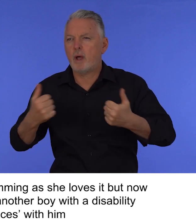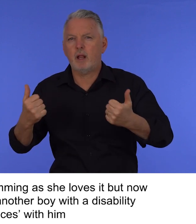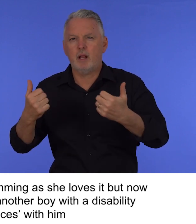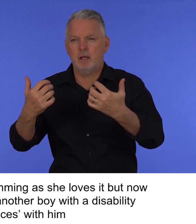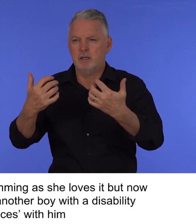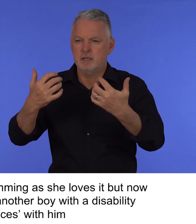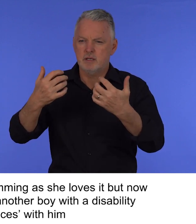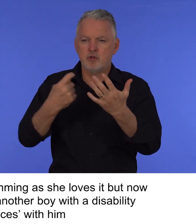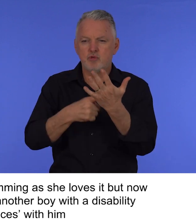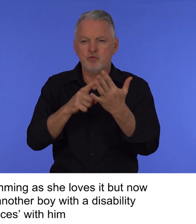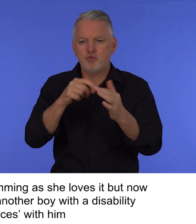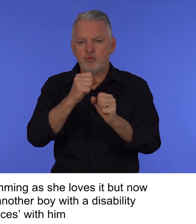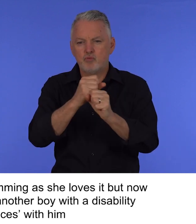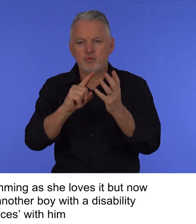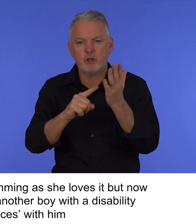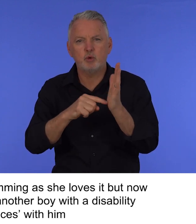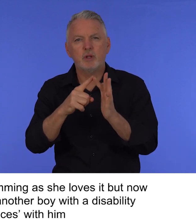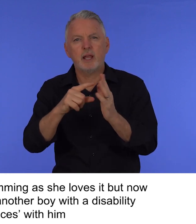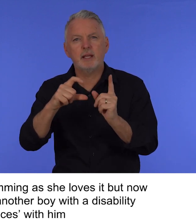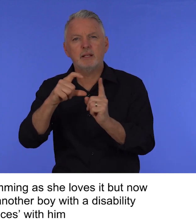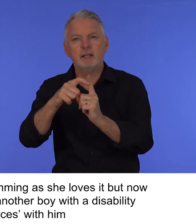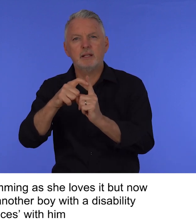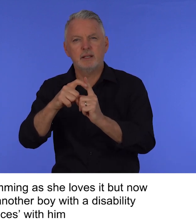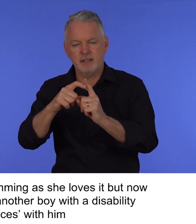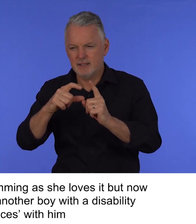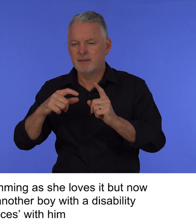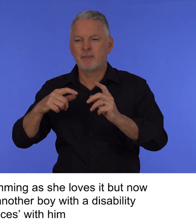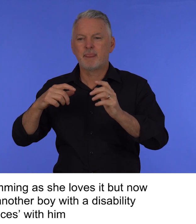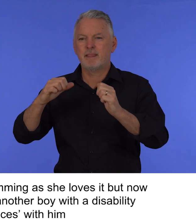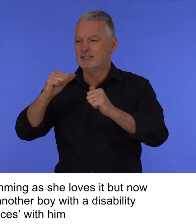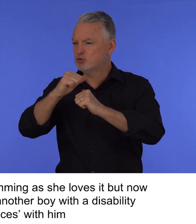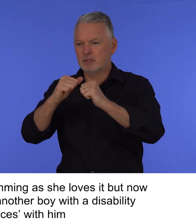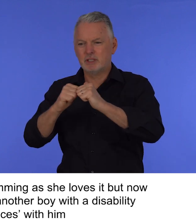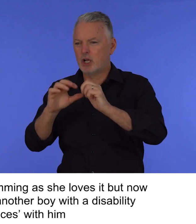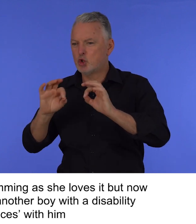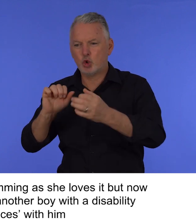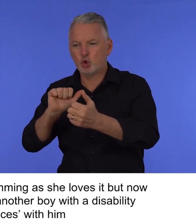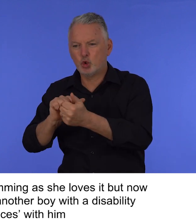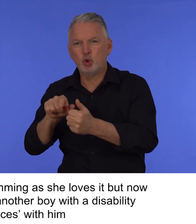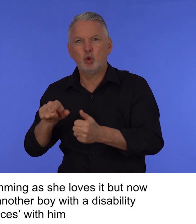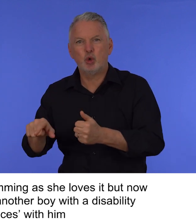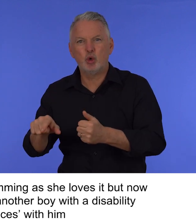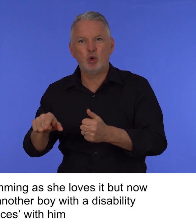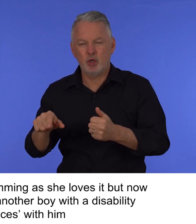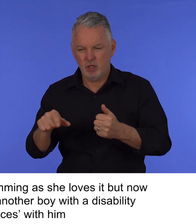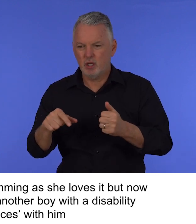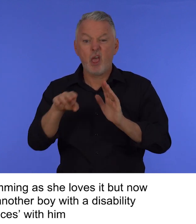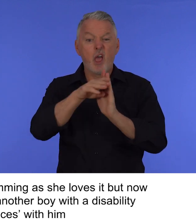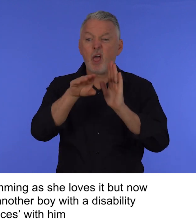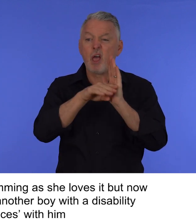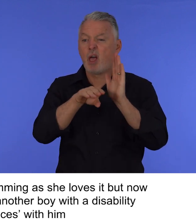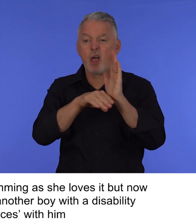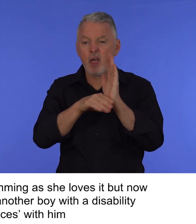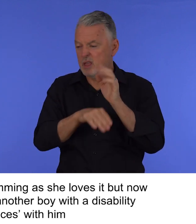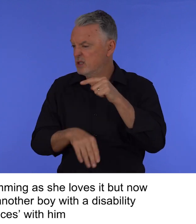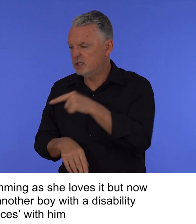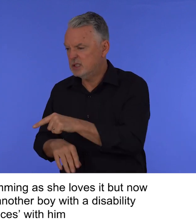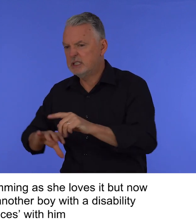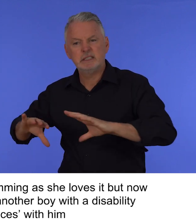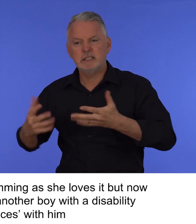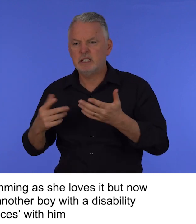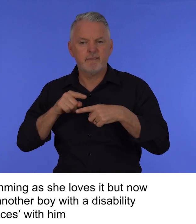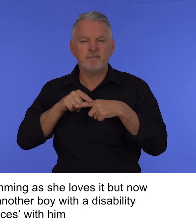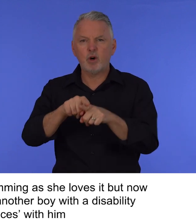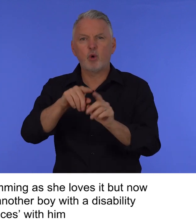kids around who maybe also were not so well regulated. And also the lack of structure was really hard for her. So she would